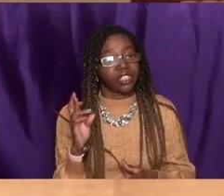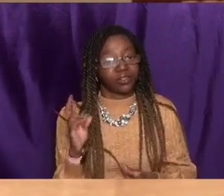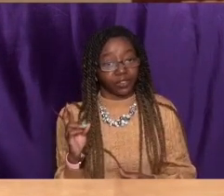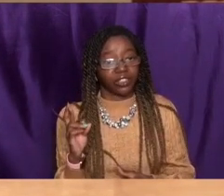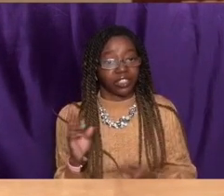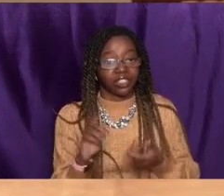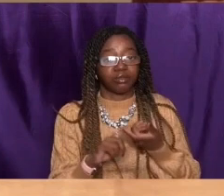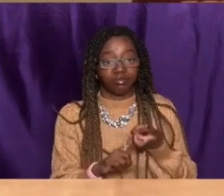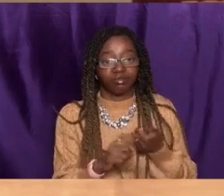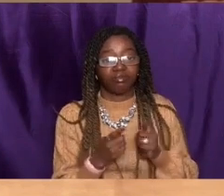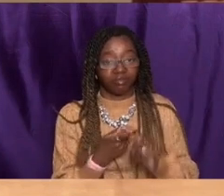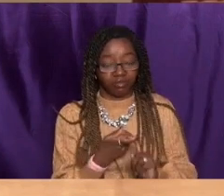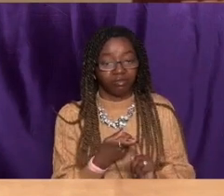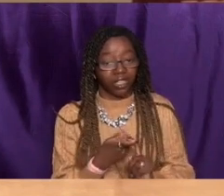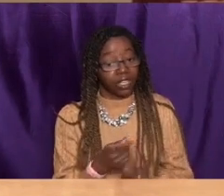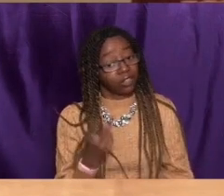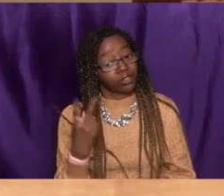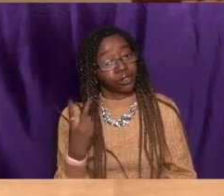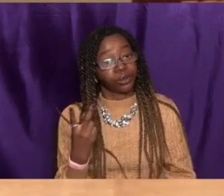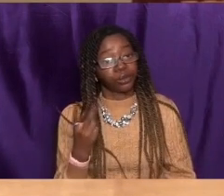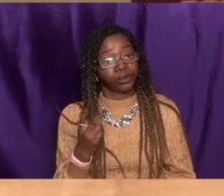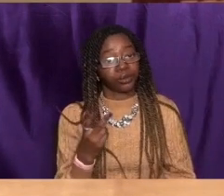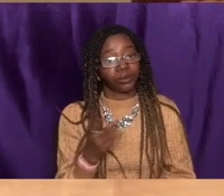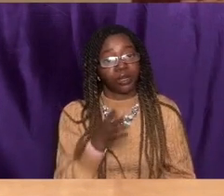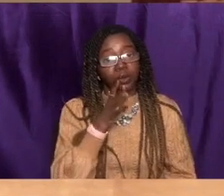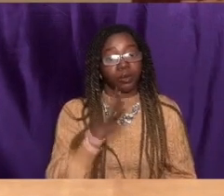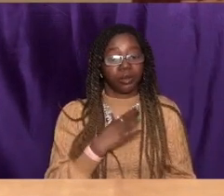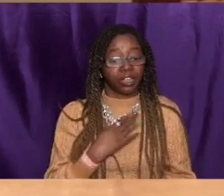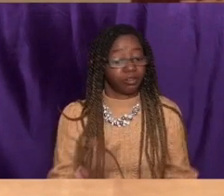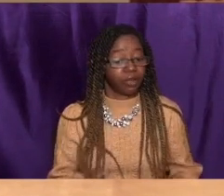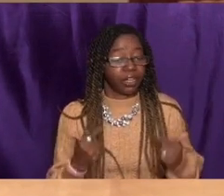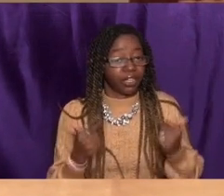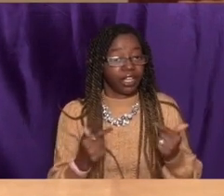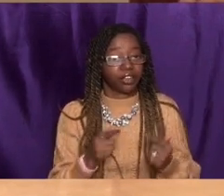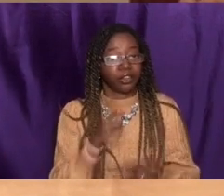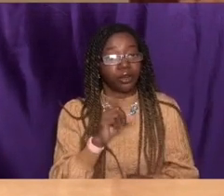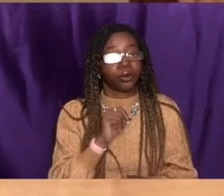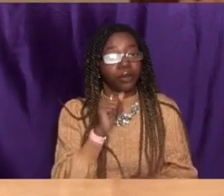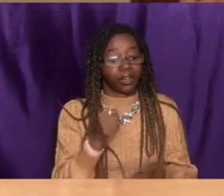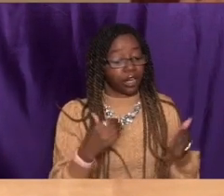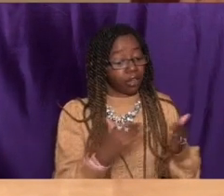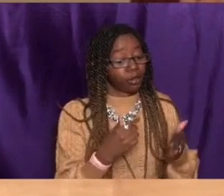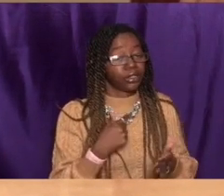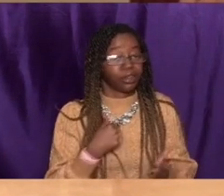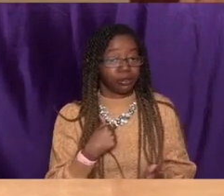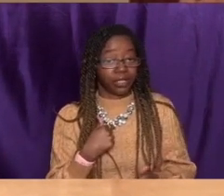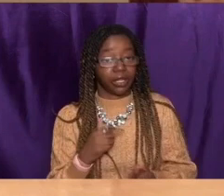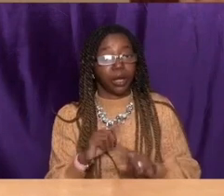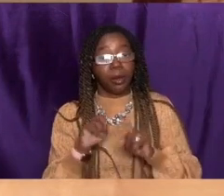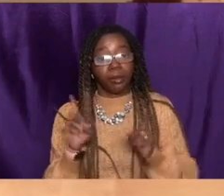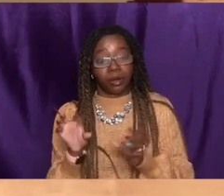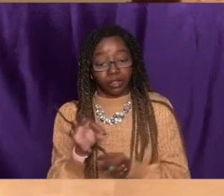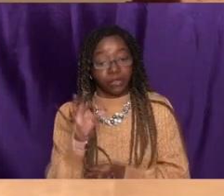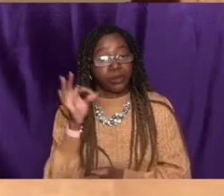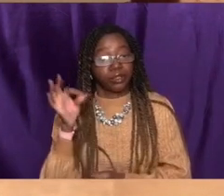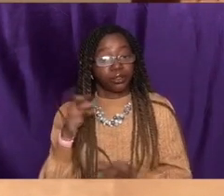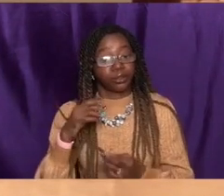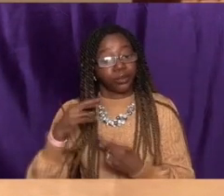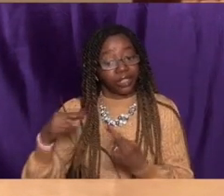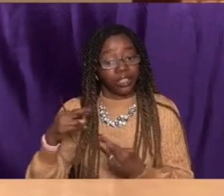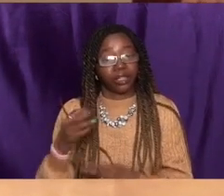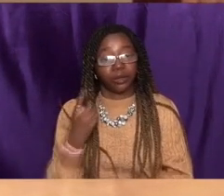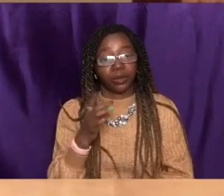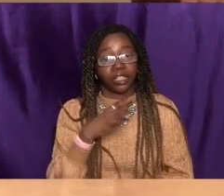associates. But I have 2 men in my life who are not biologically related to me, but are spiritually related. One is